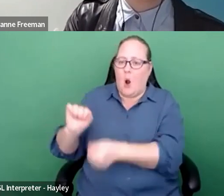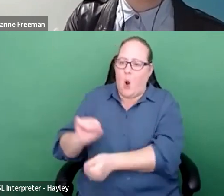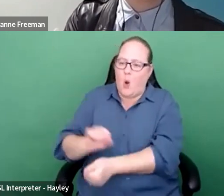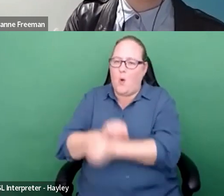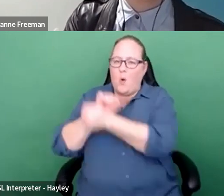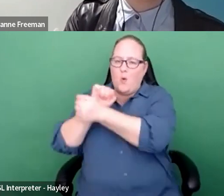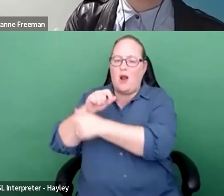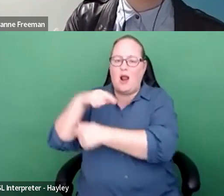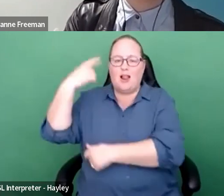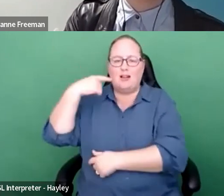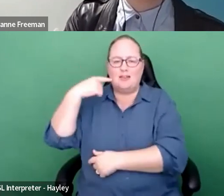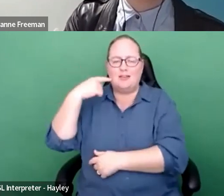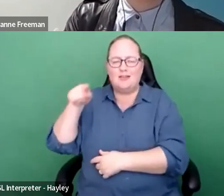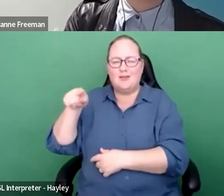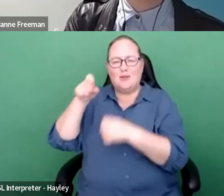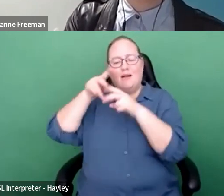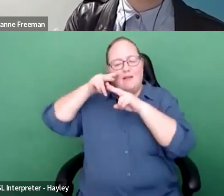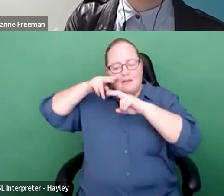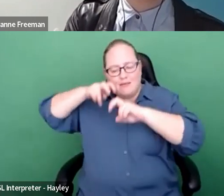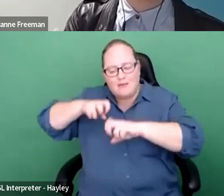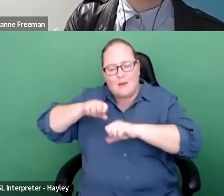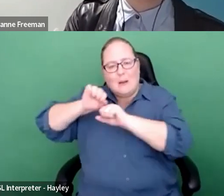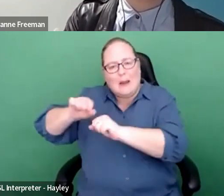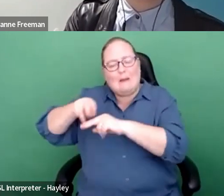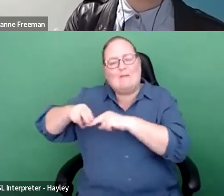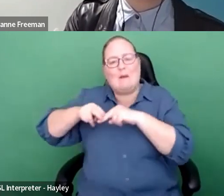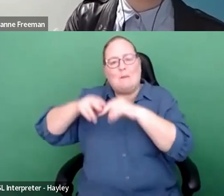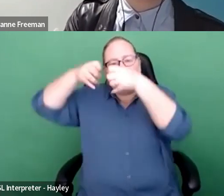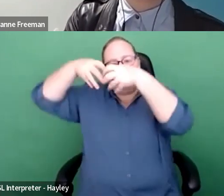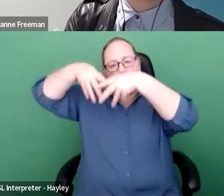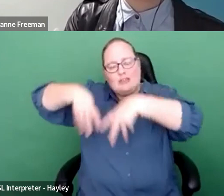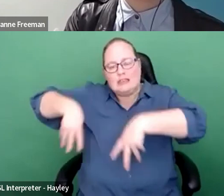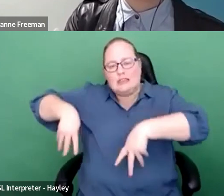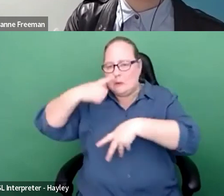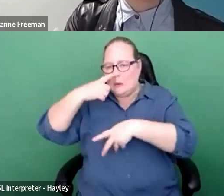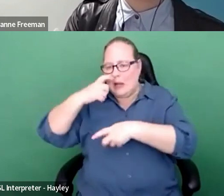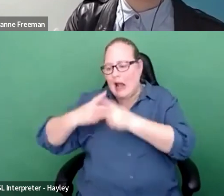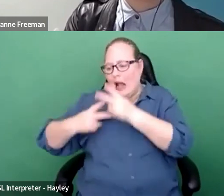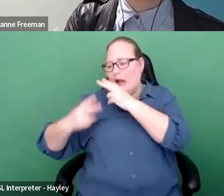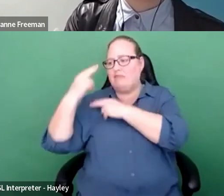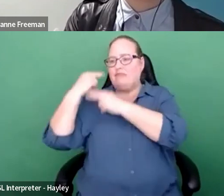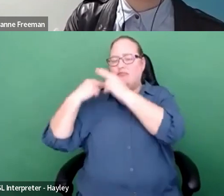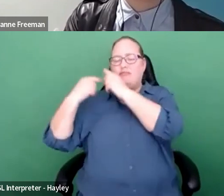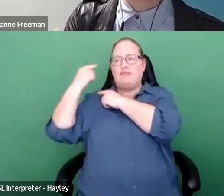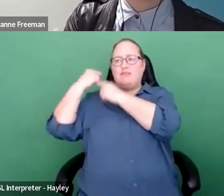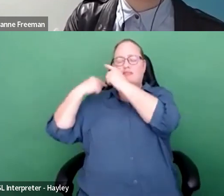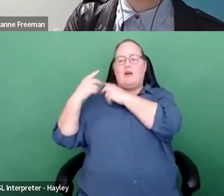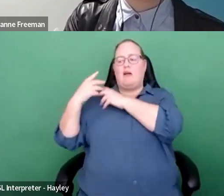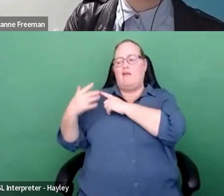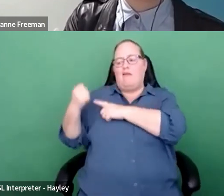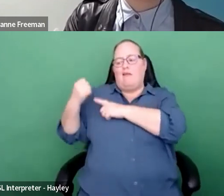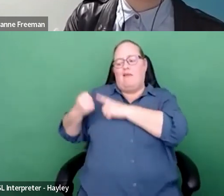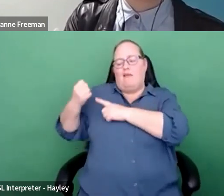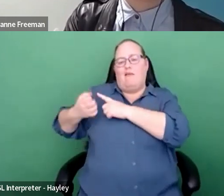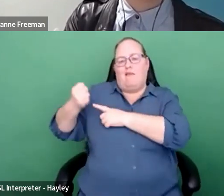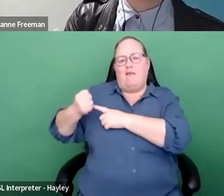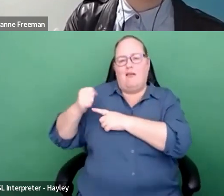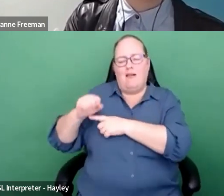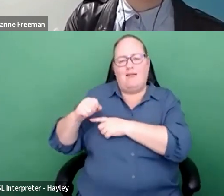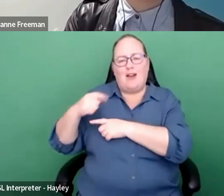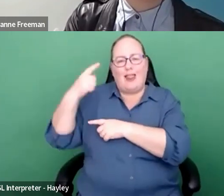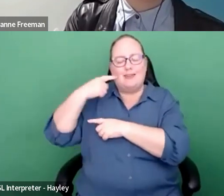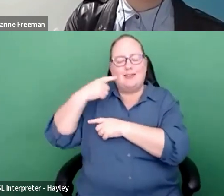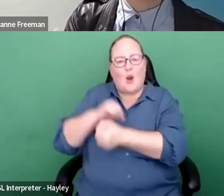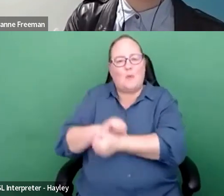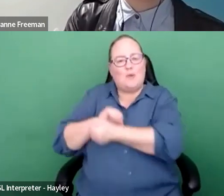the geography of London, central London. I think it also tells you that there are many kind of forms of power, some more obvious, some more